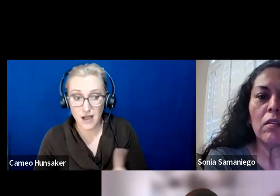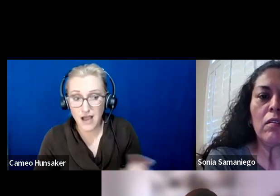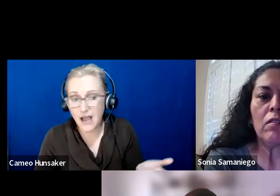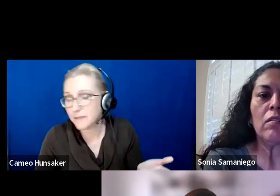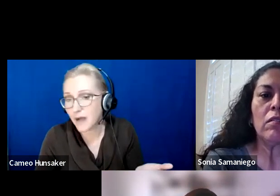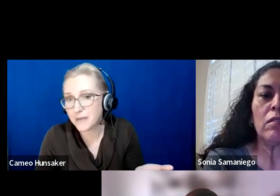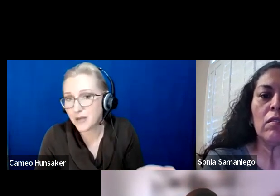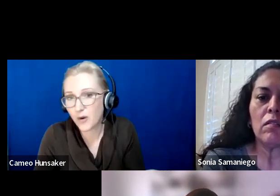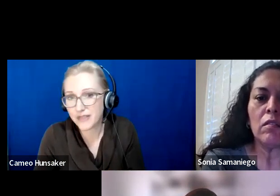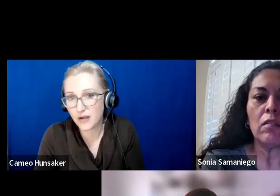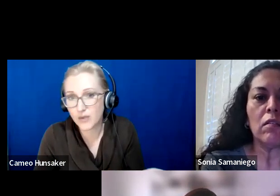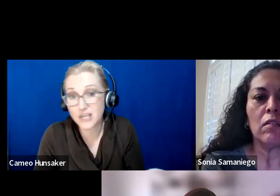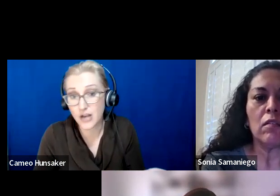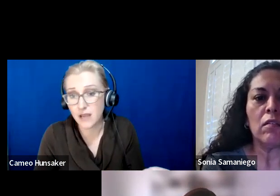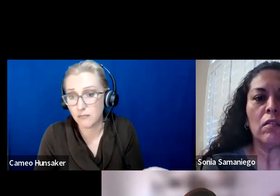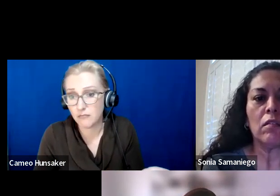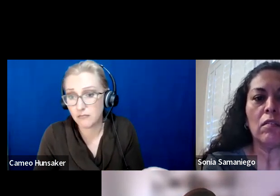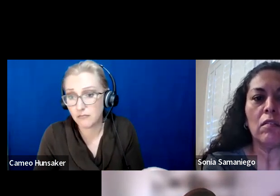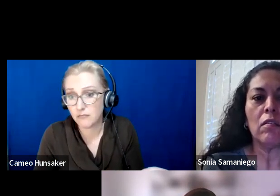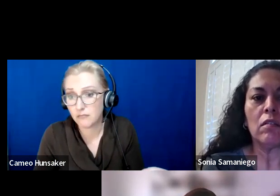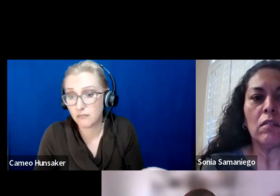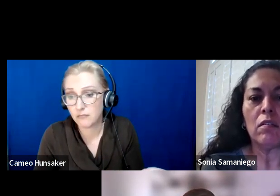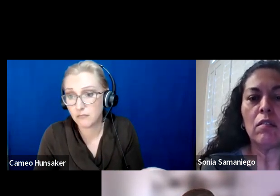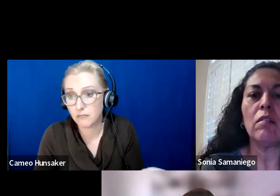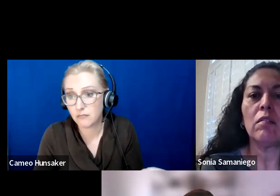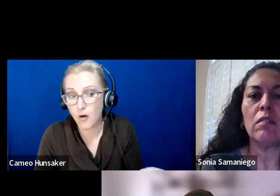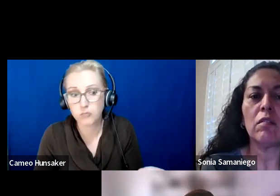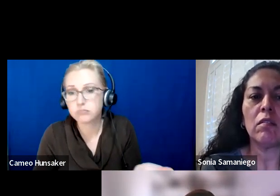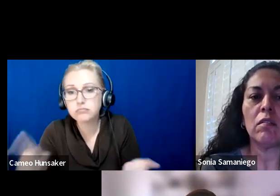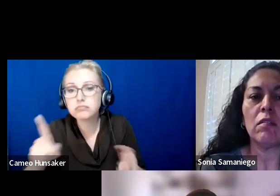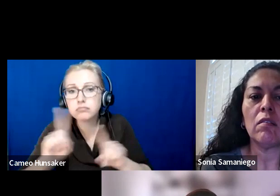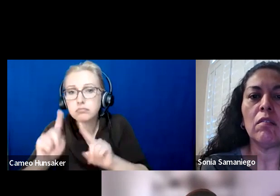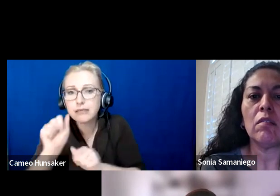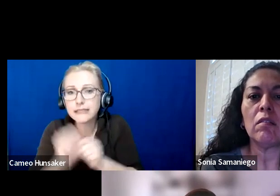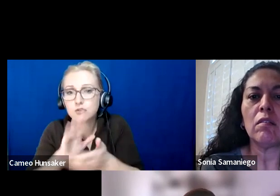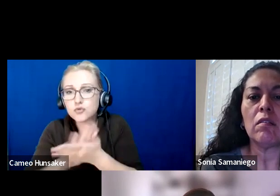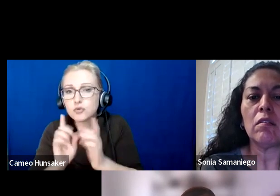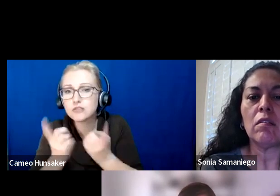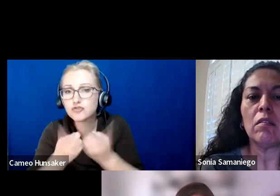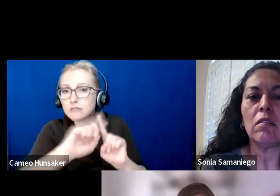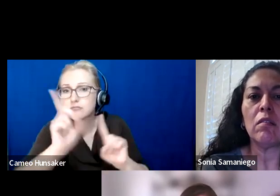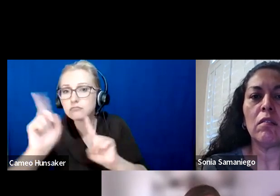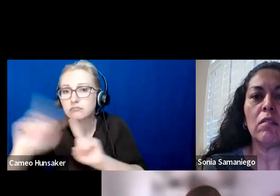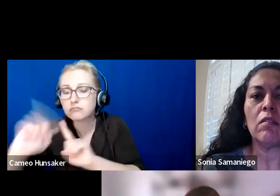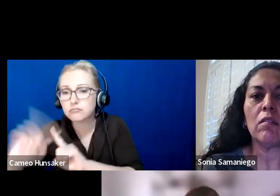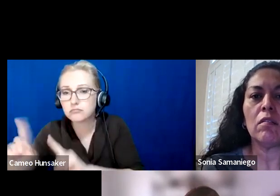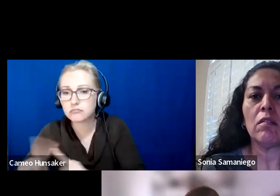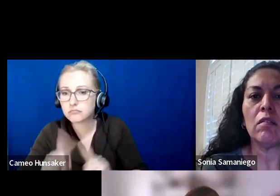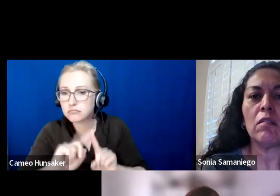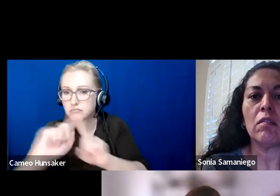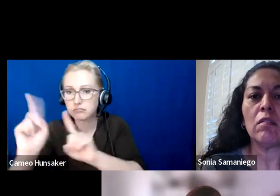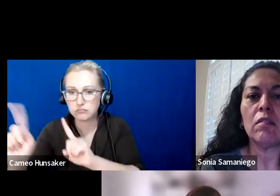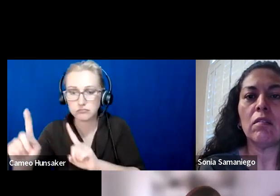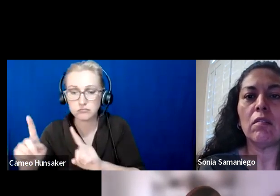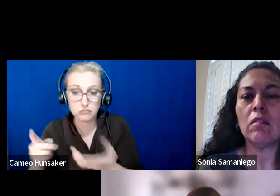not, that's a problem. I mean, what's their name? It depends. I mean, it depends on what who